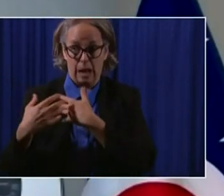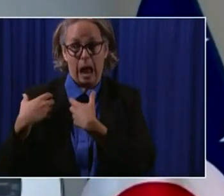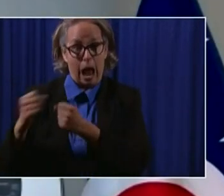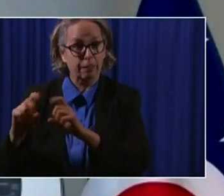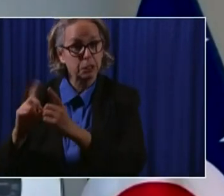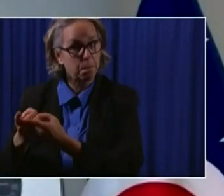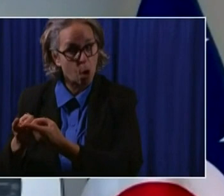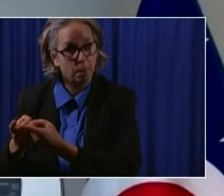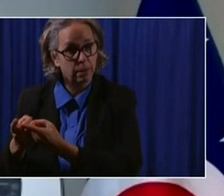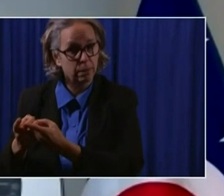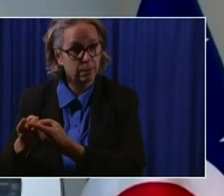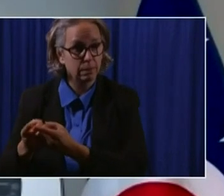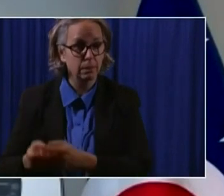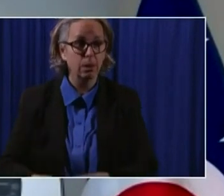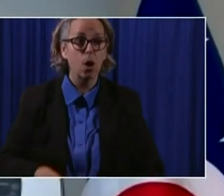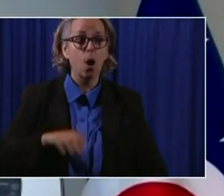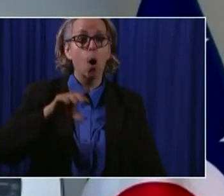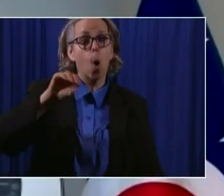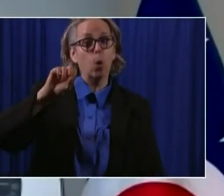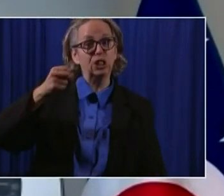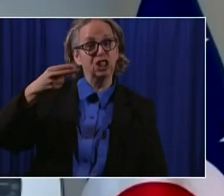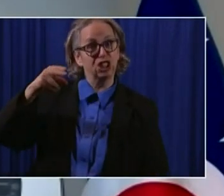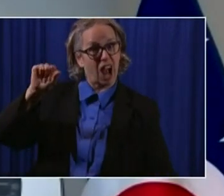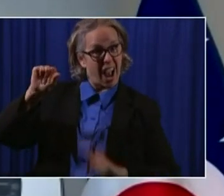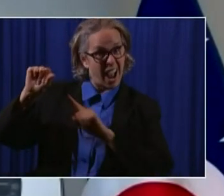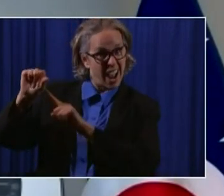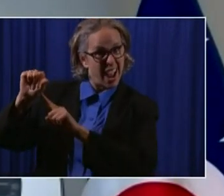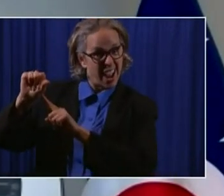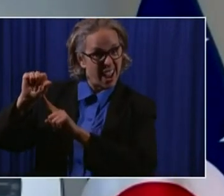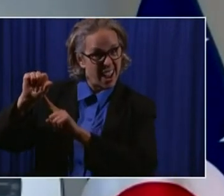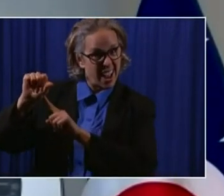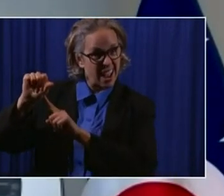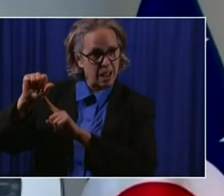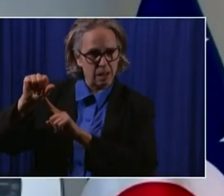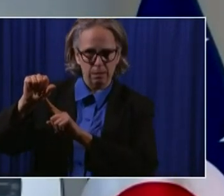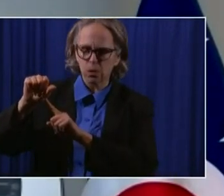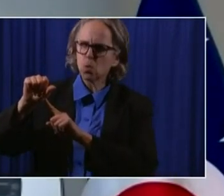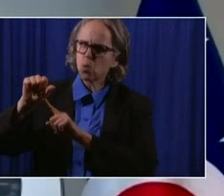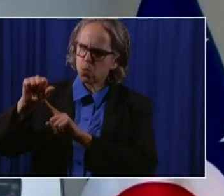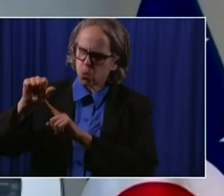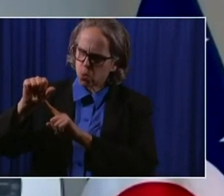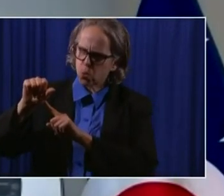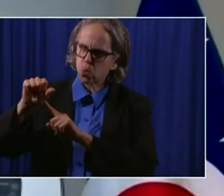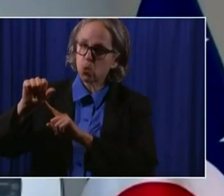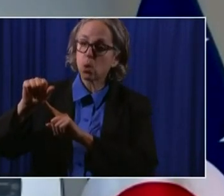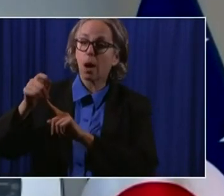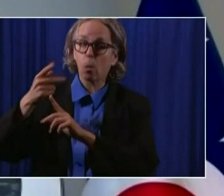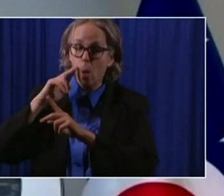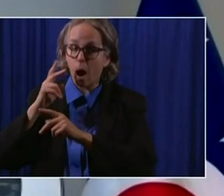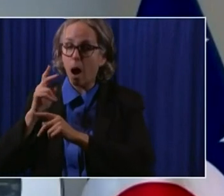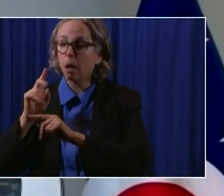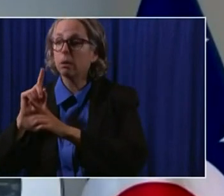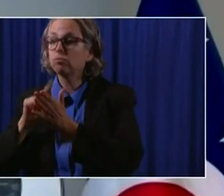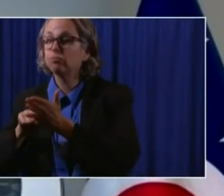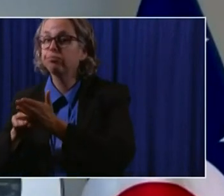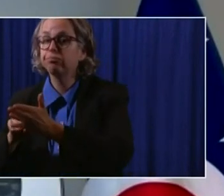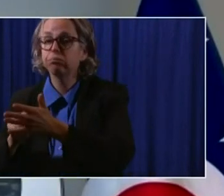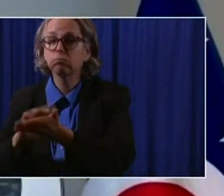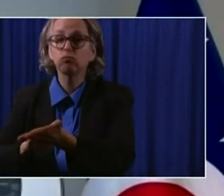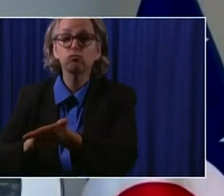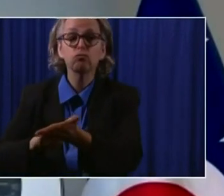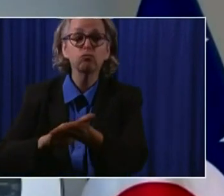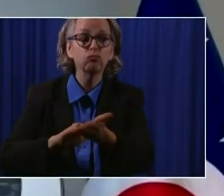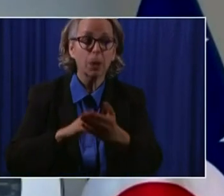schools, athletes, and parents accountable. They will have site inspectors at contests to ensure that the rules are